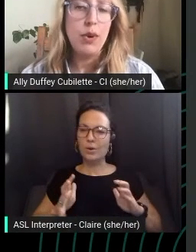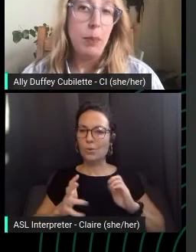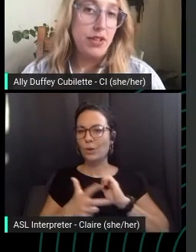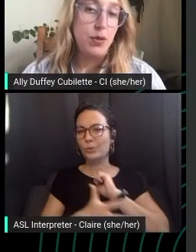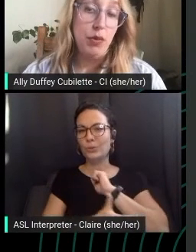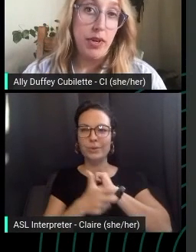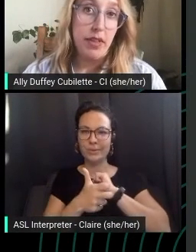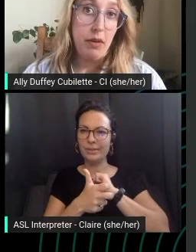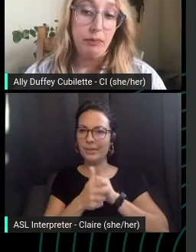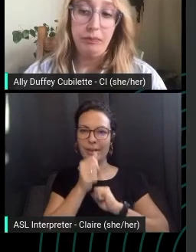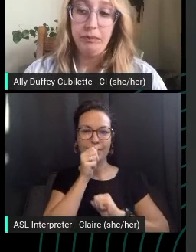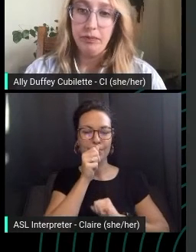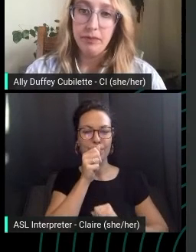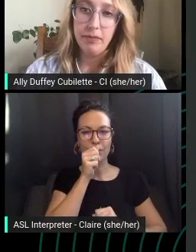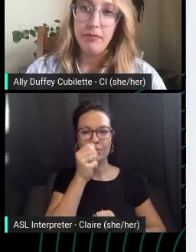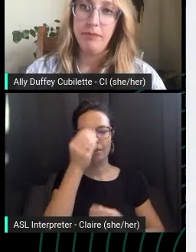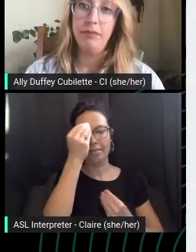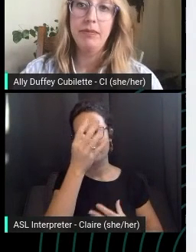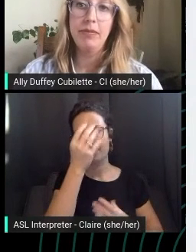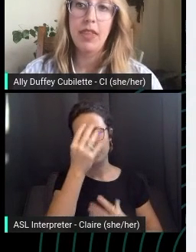we want to do our best to avoid that.